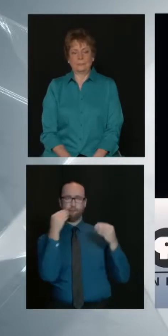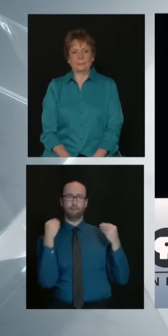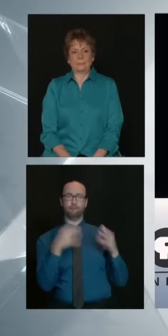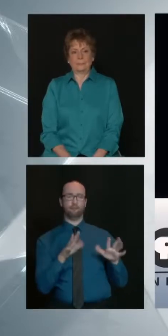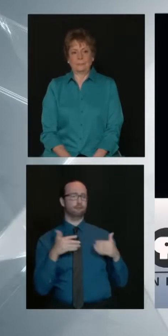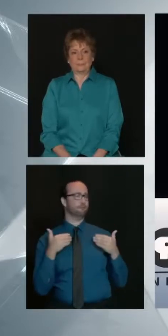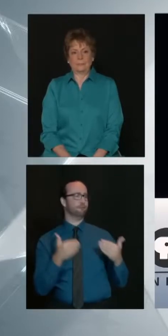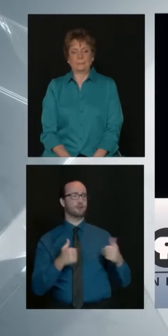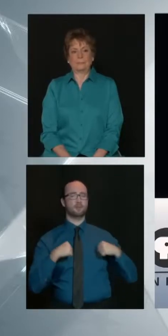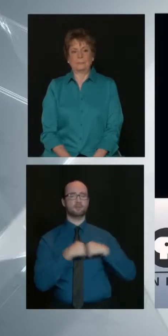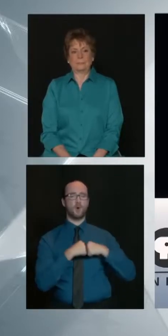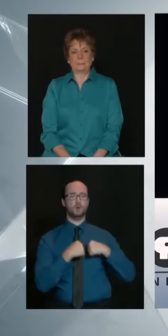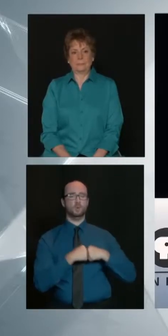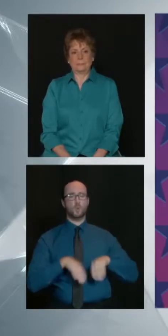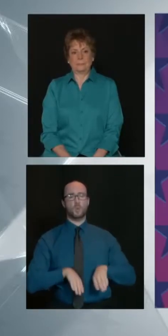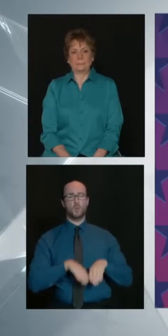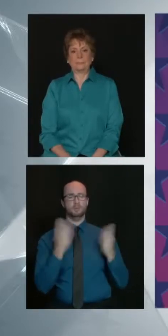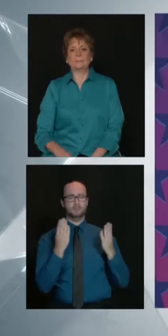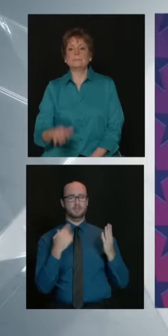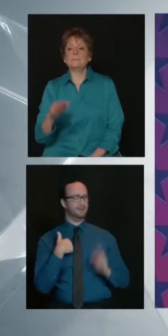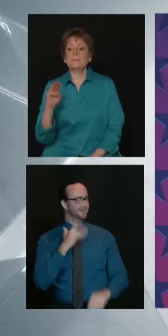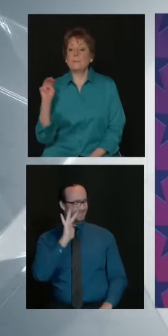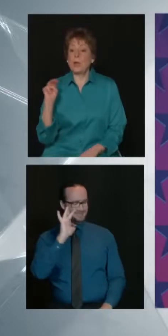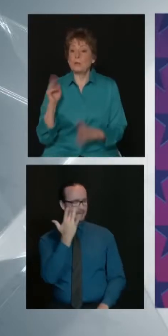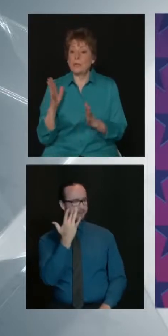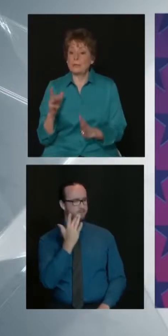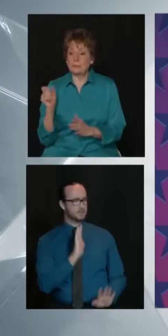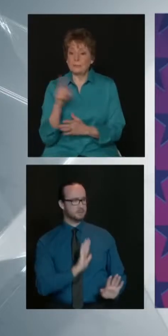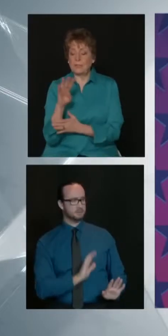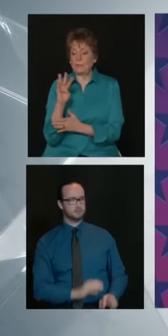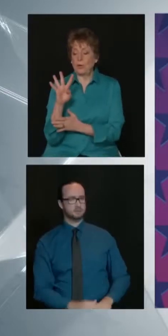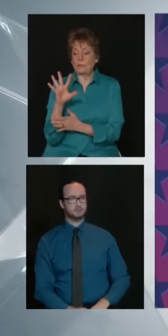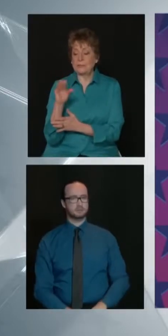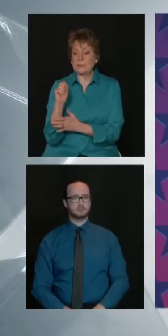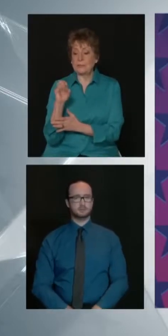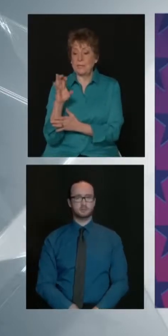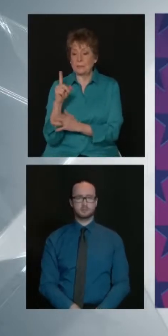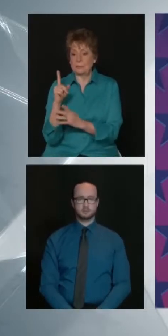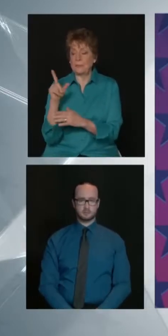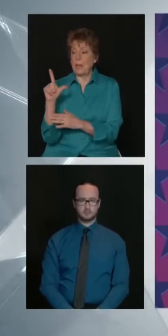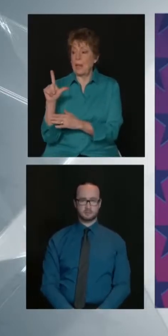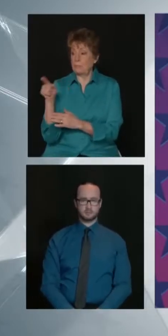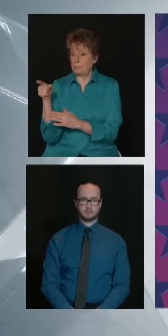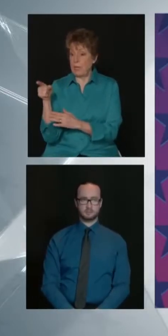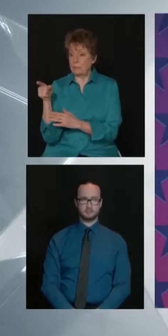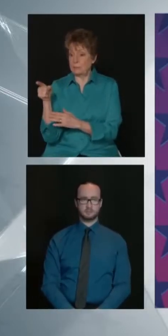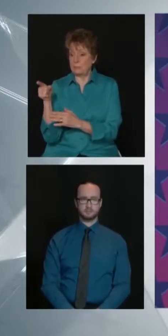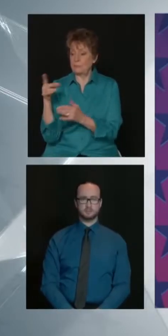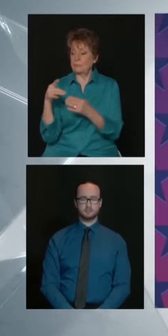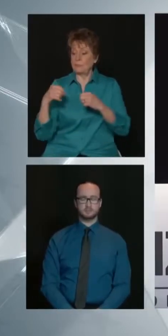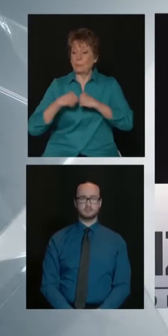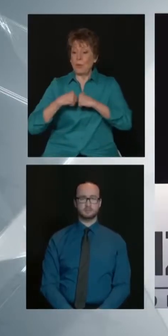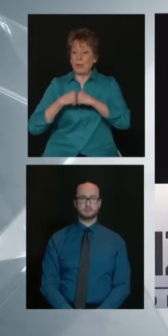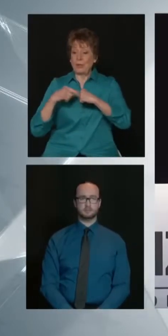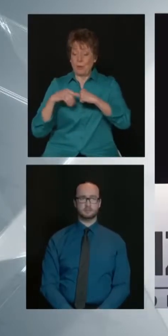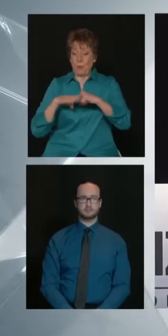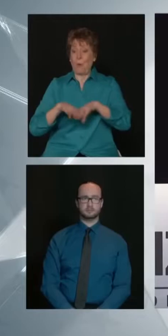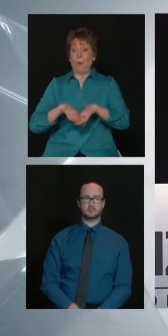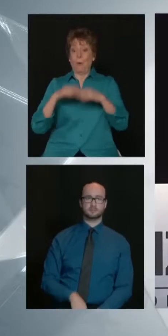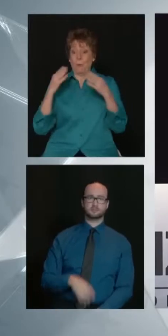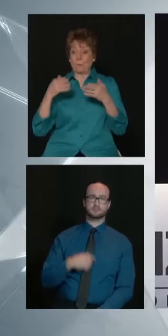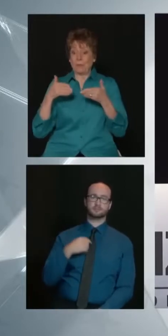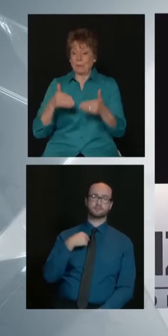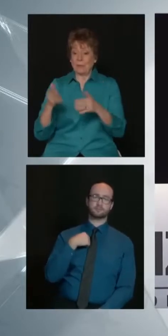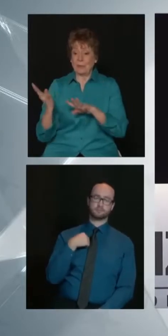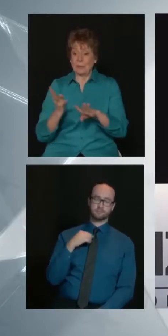people. I'm sick of it. 45 seconds. Mark Victor, is the border open right now, and has it been turned over to cartels? Of course the border is open right